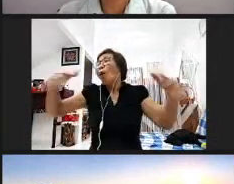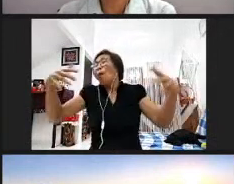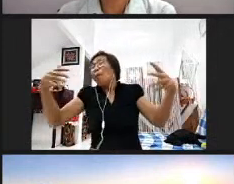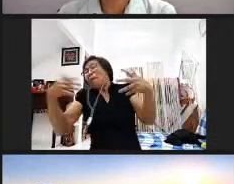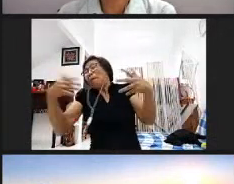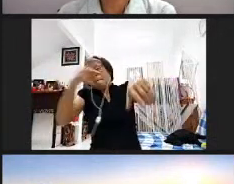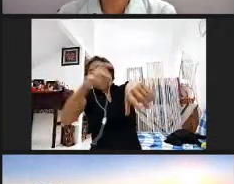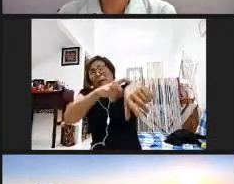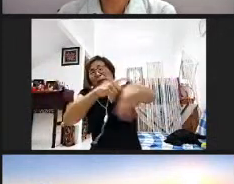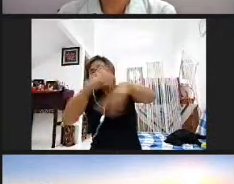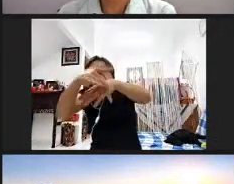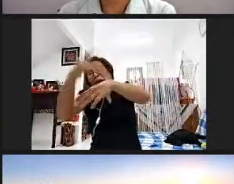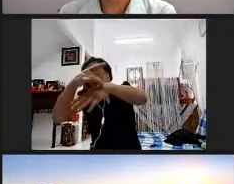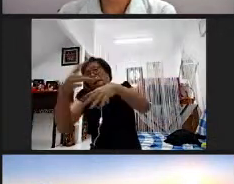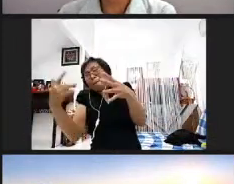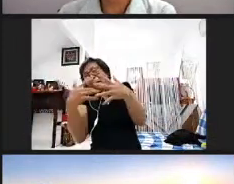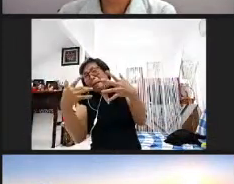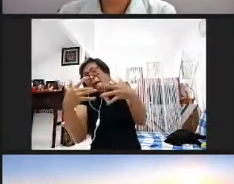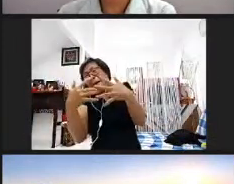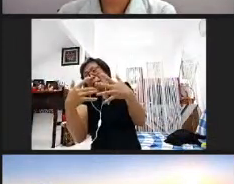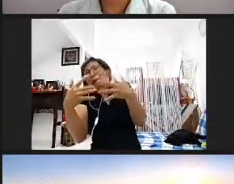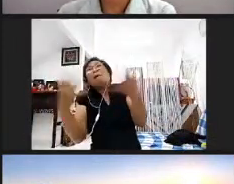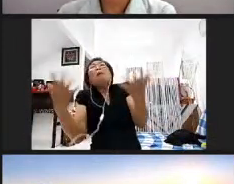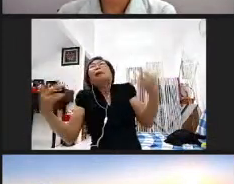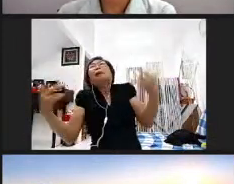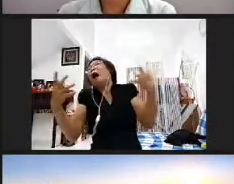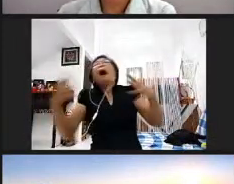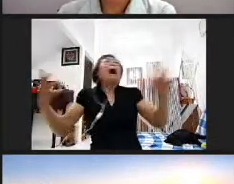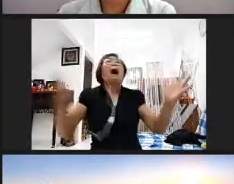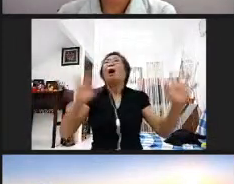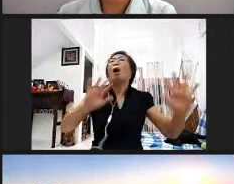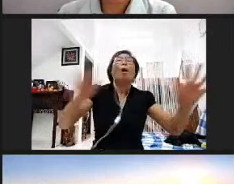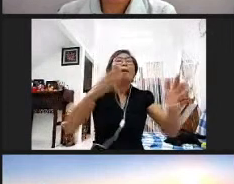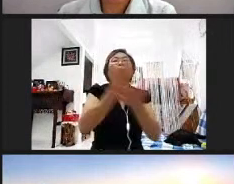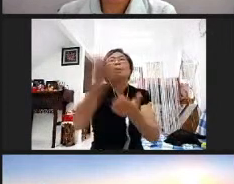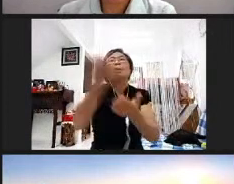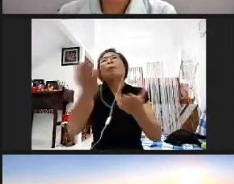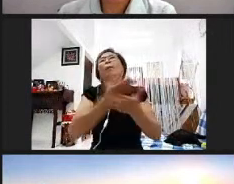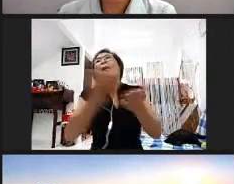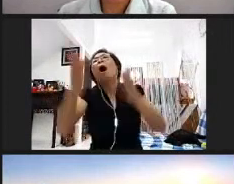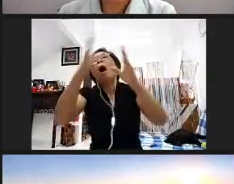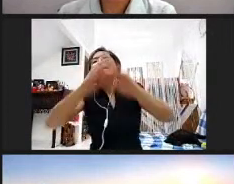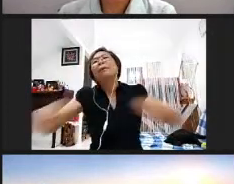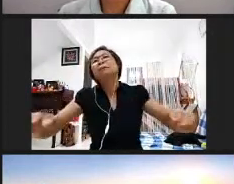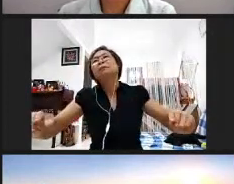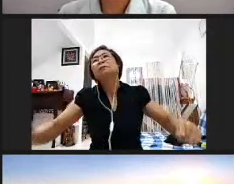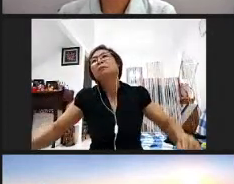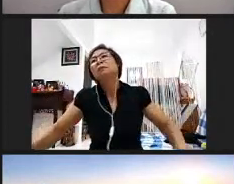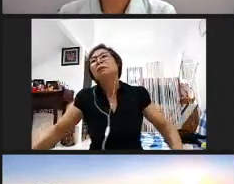the early stages of the pandemic, because at the time we